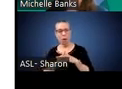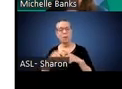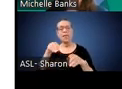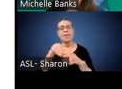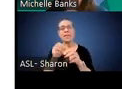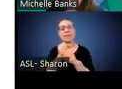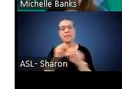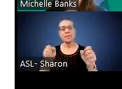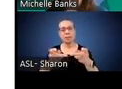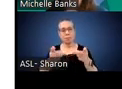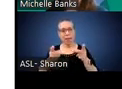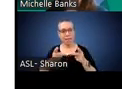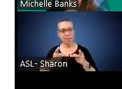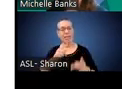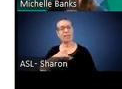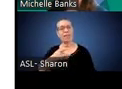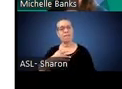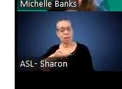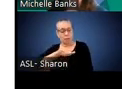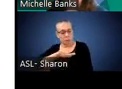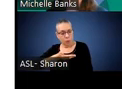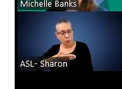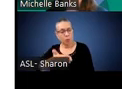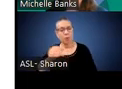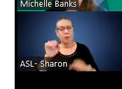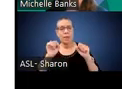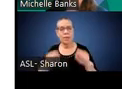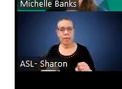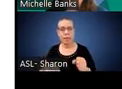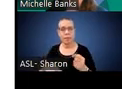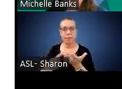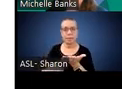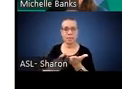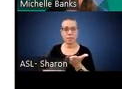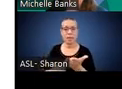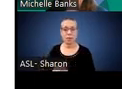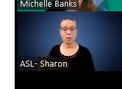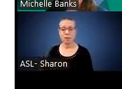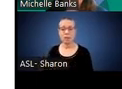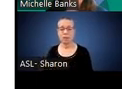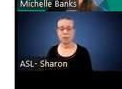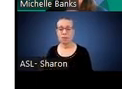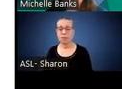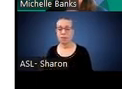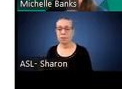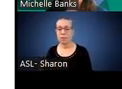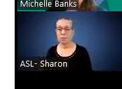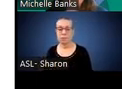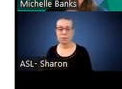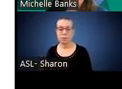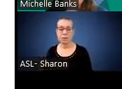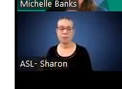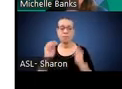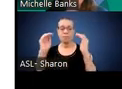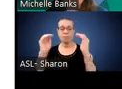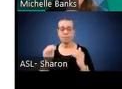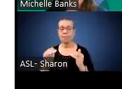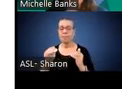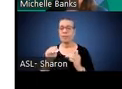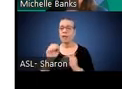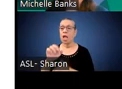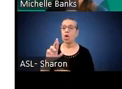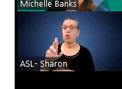that is welcoming of that and really includes them on the team. I talked about career